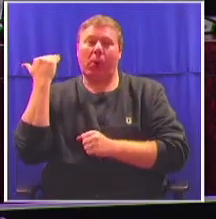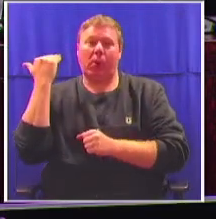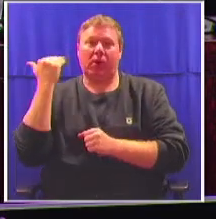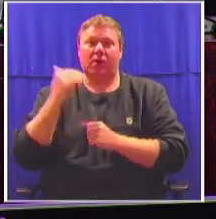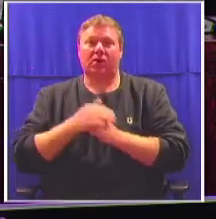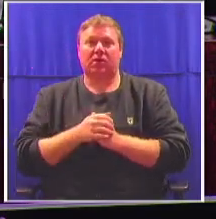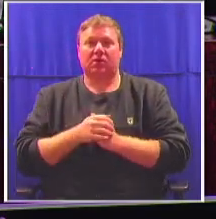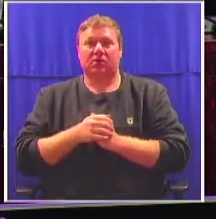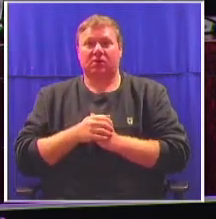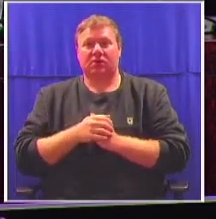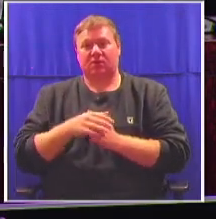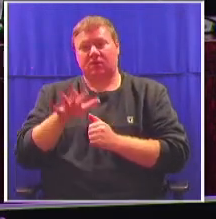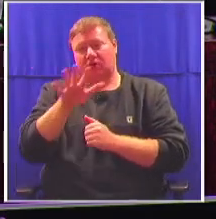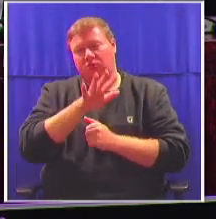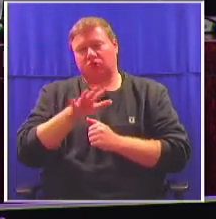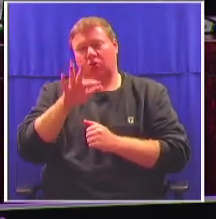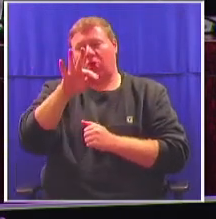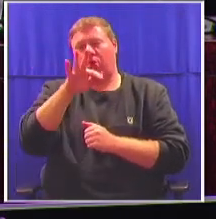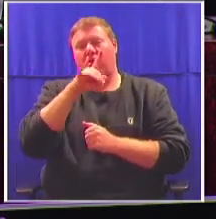around